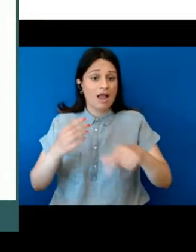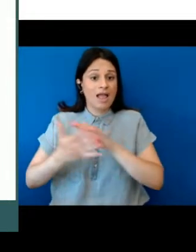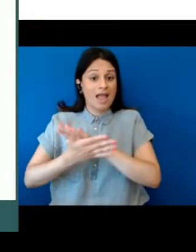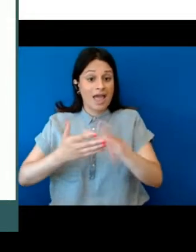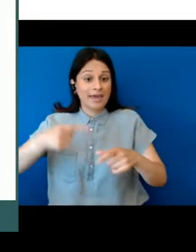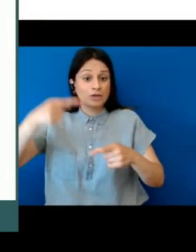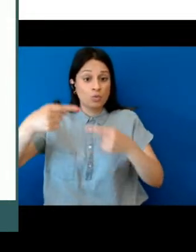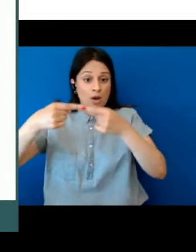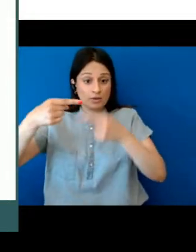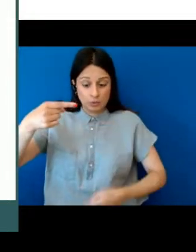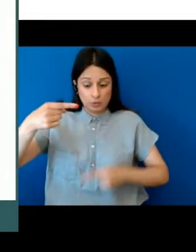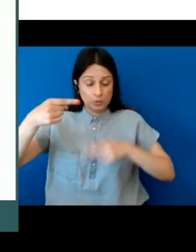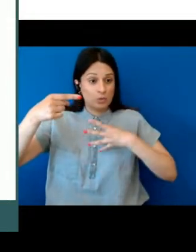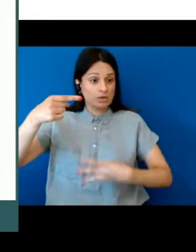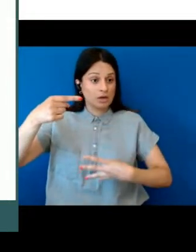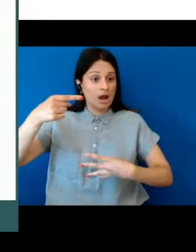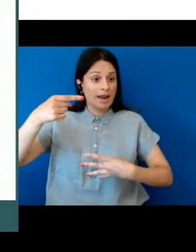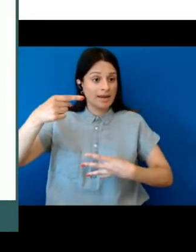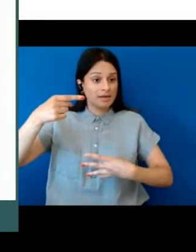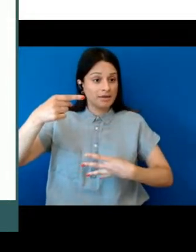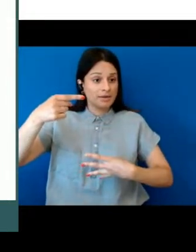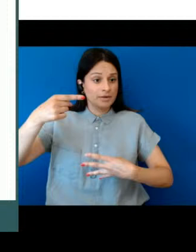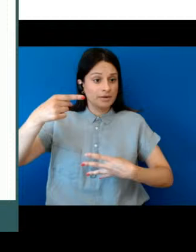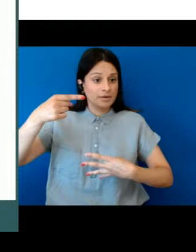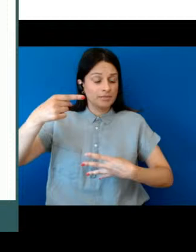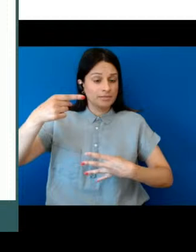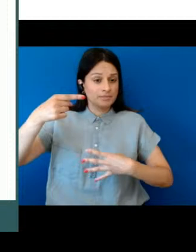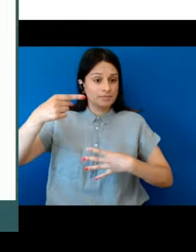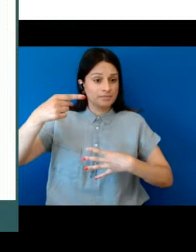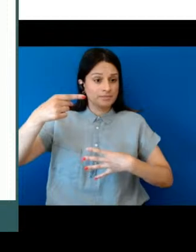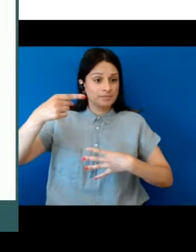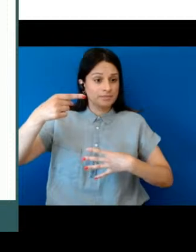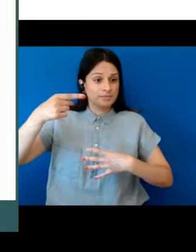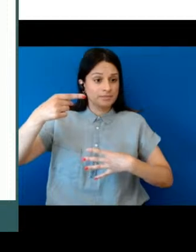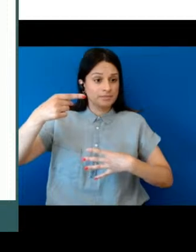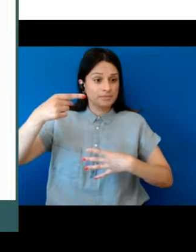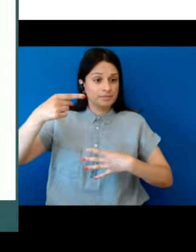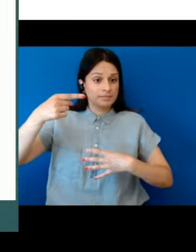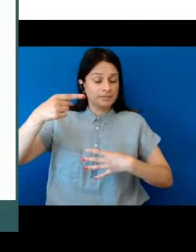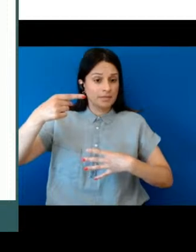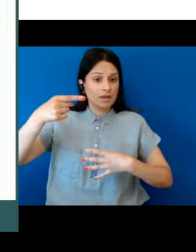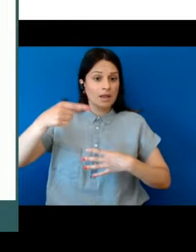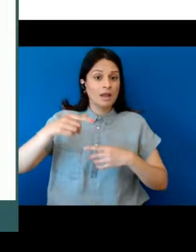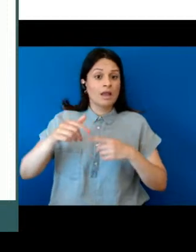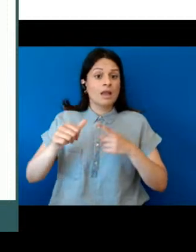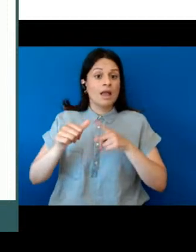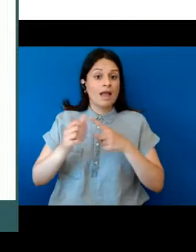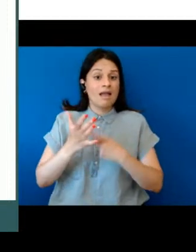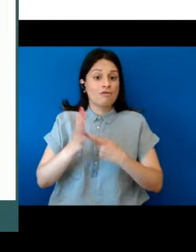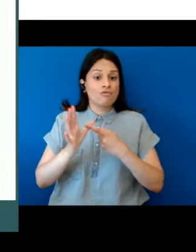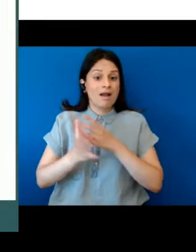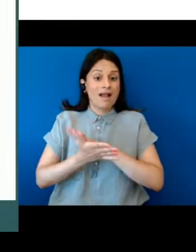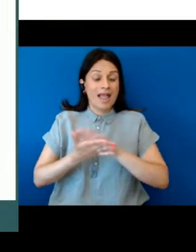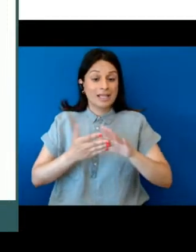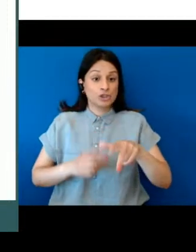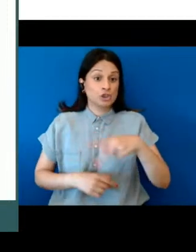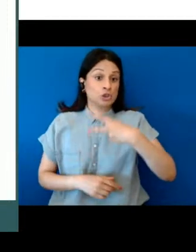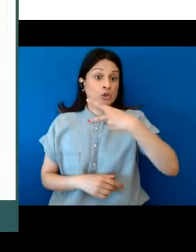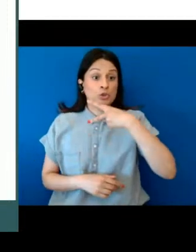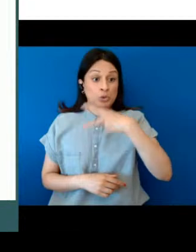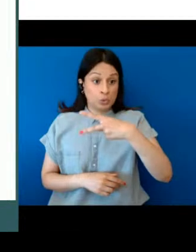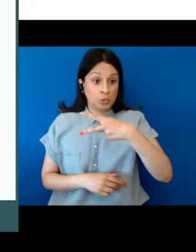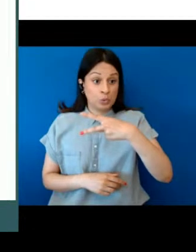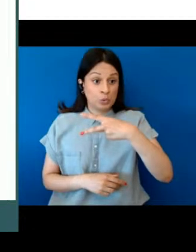9. ARA H2 carries a very high risk of severe reactions. And actually, an ARA H2